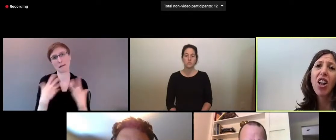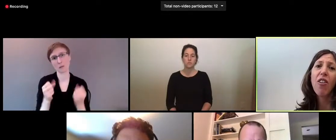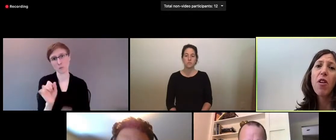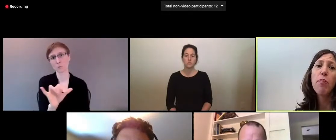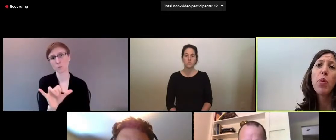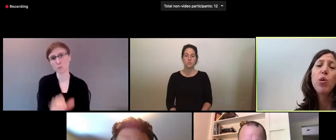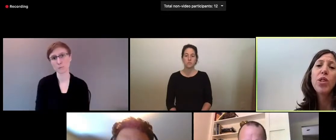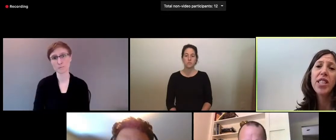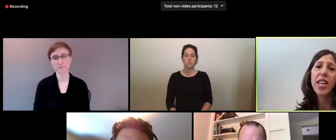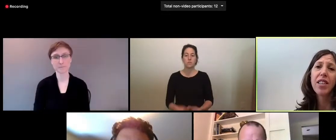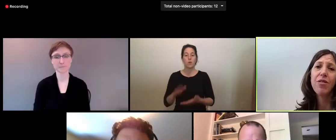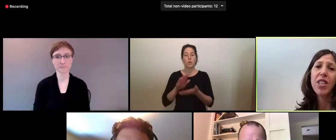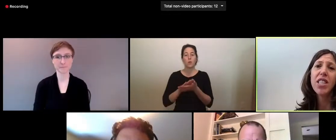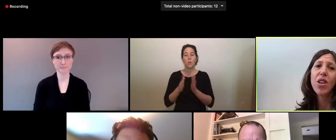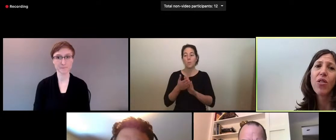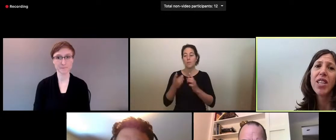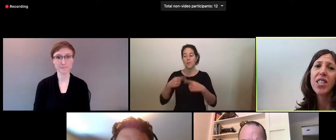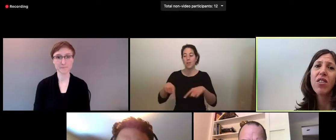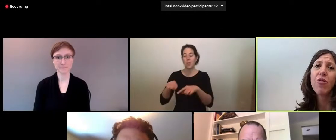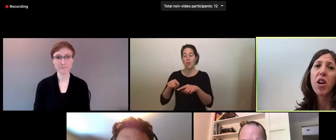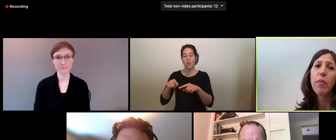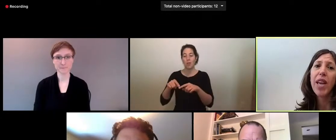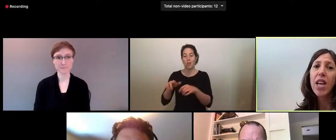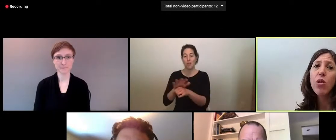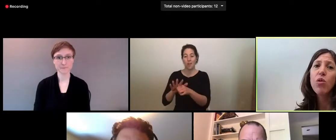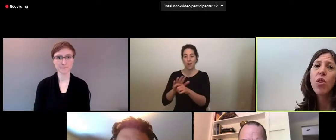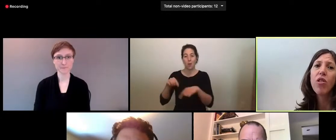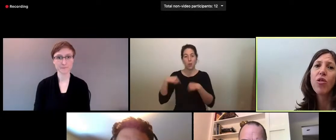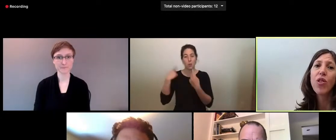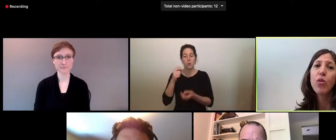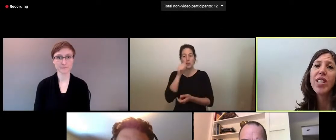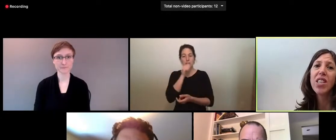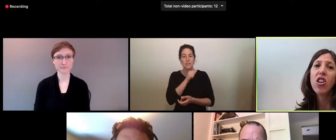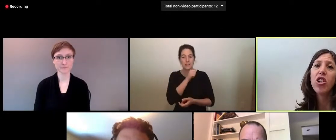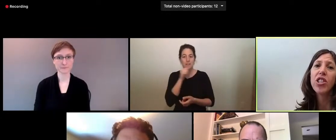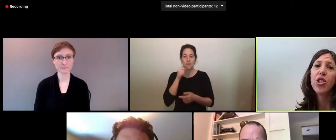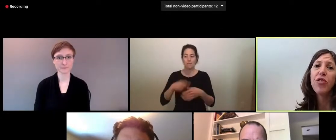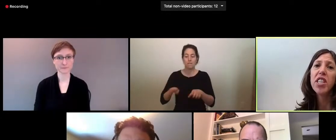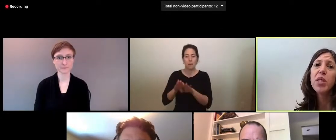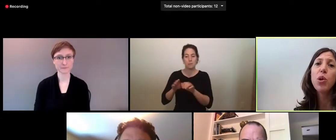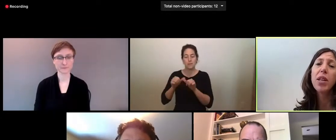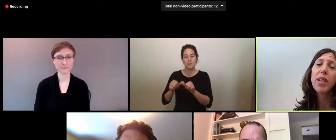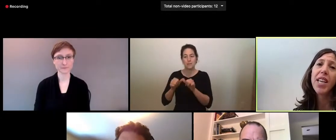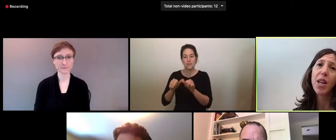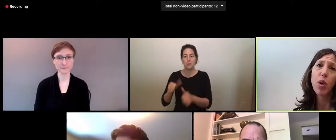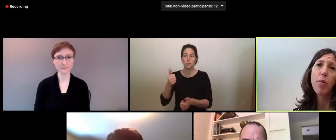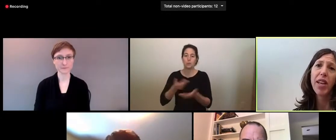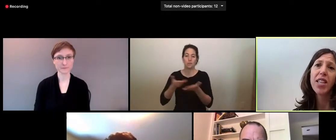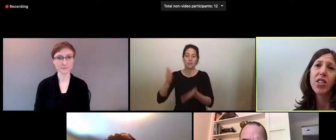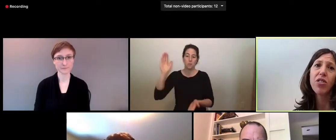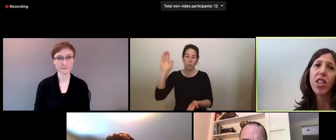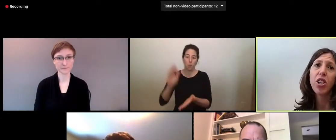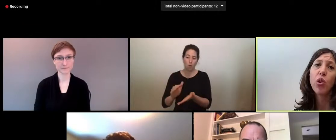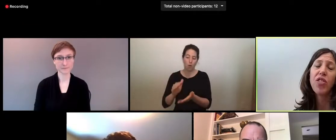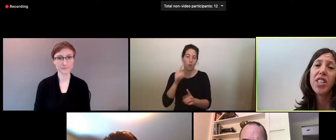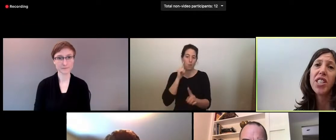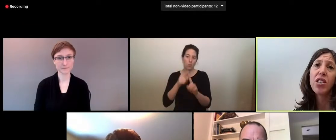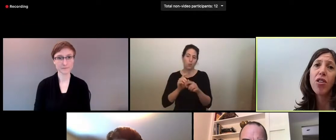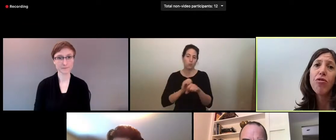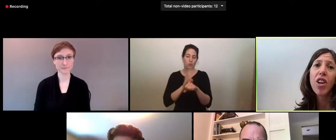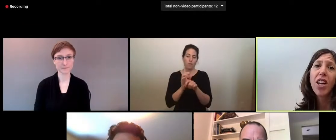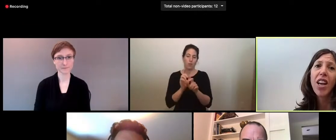entreprises locales ont fait beaucoup de sacrifices en restant fermées ou en réduisant leurs services pour limiter la propagation de